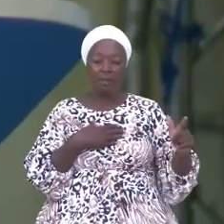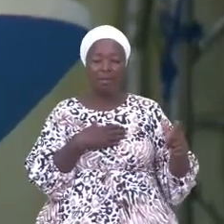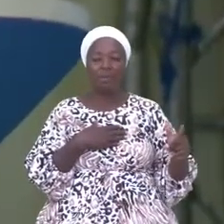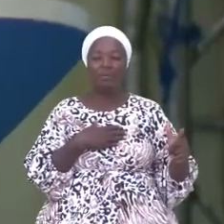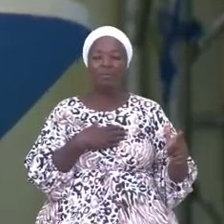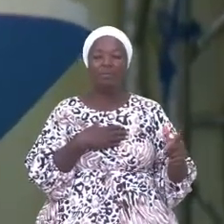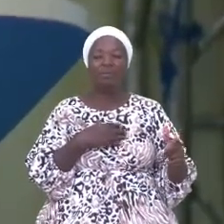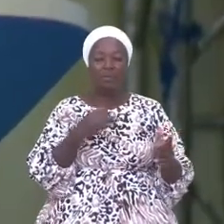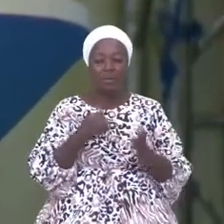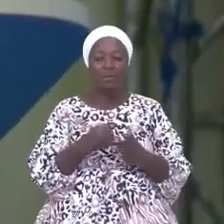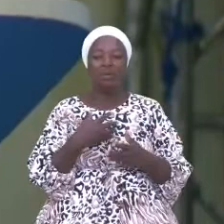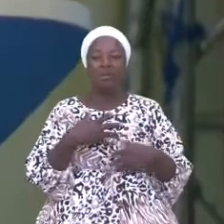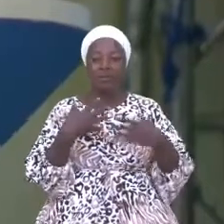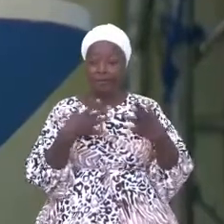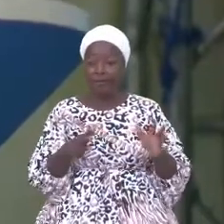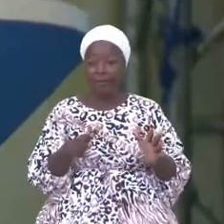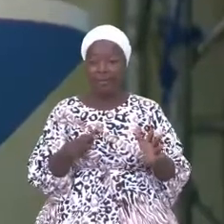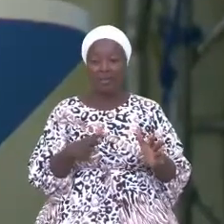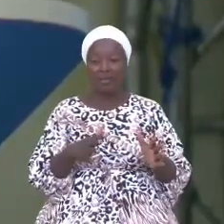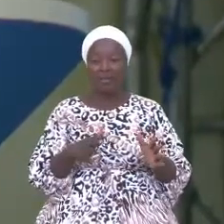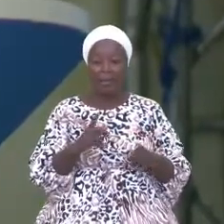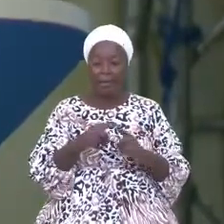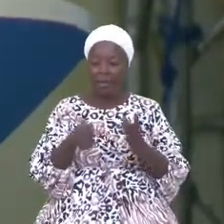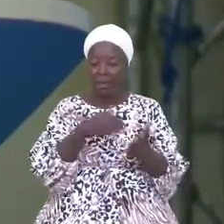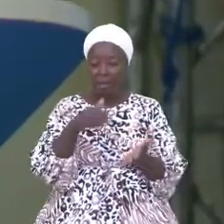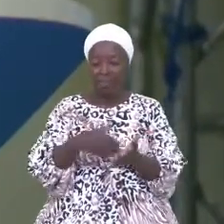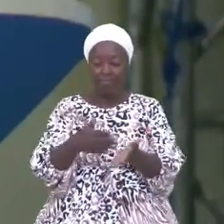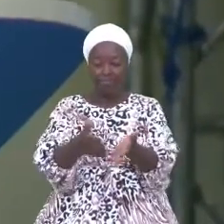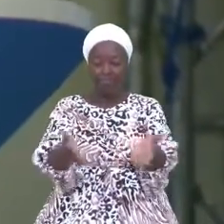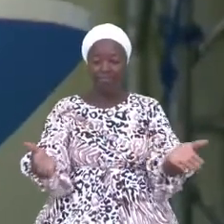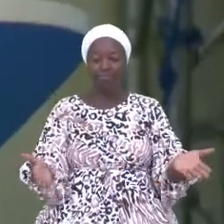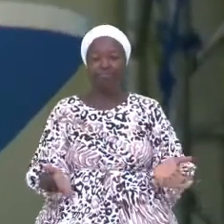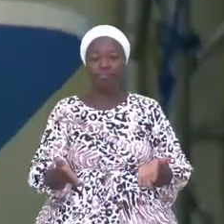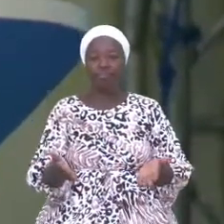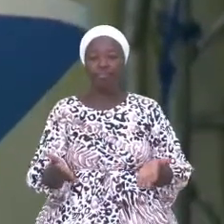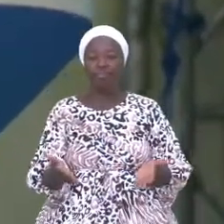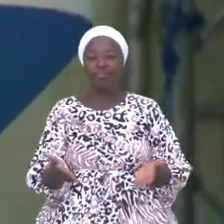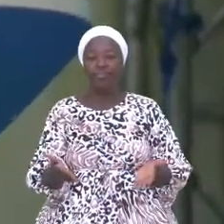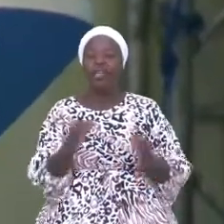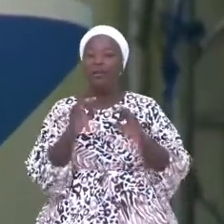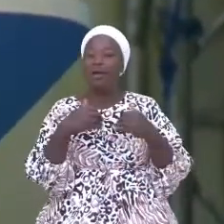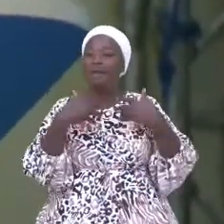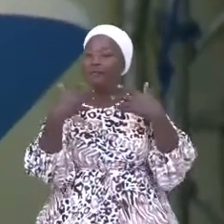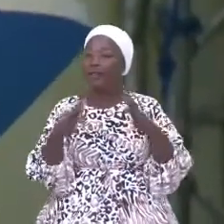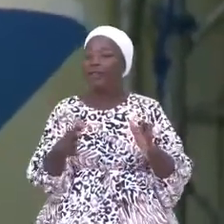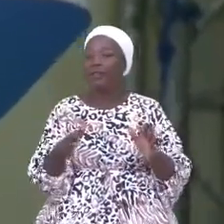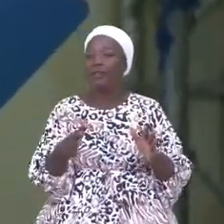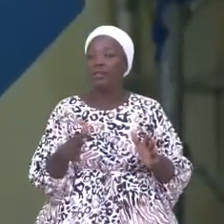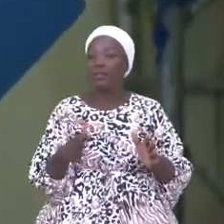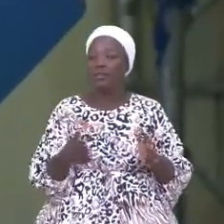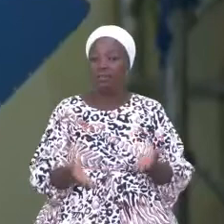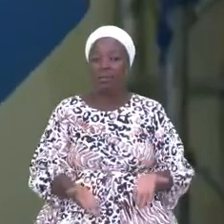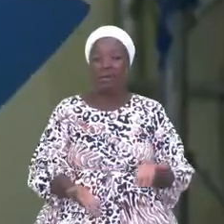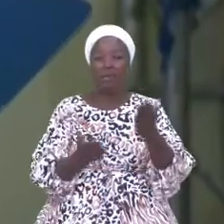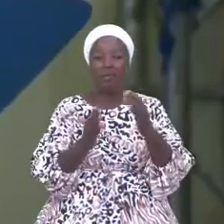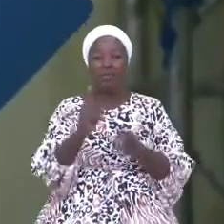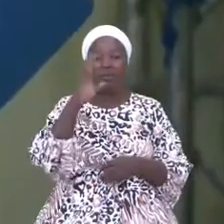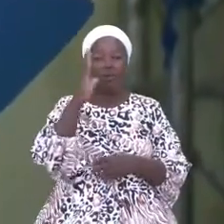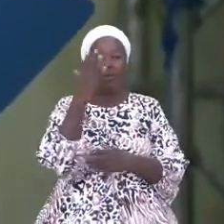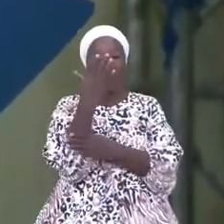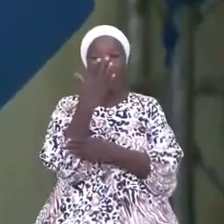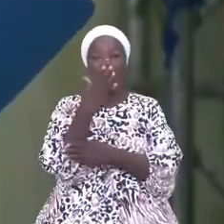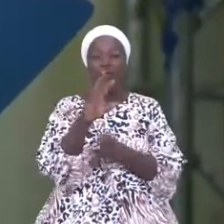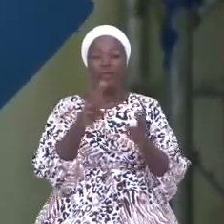Out of center here. If you are finished, Lift up your hand very